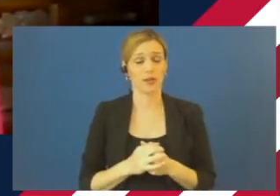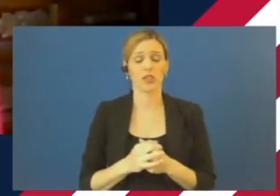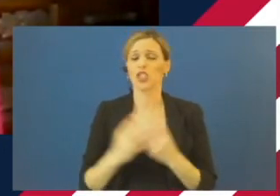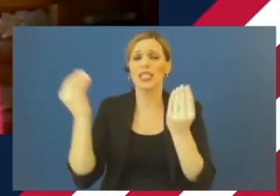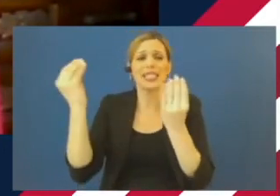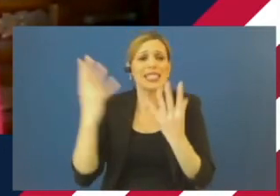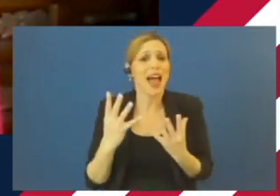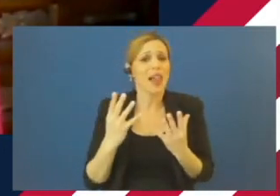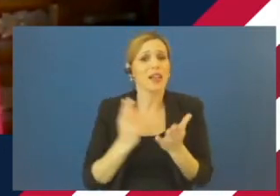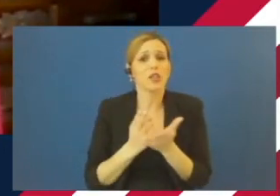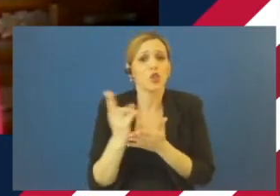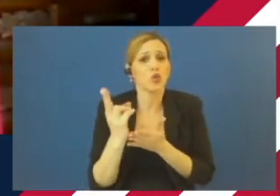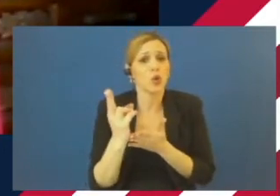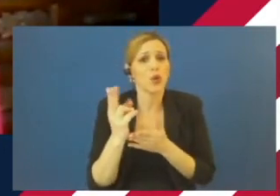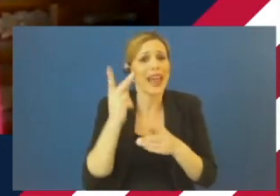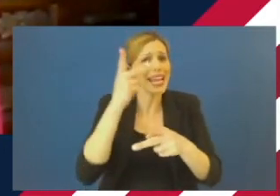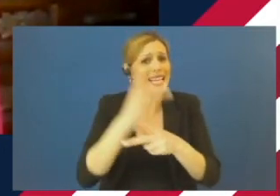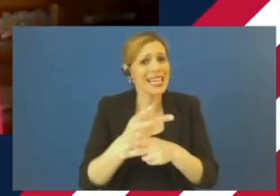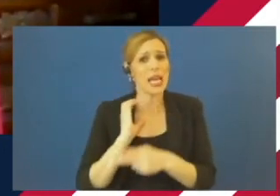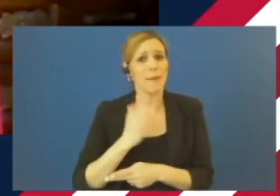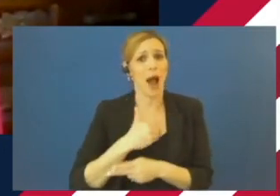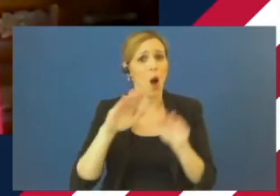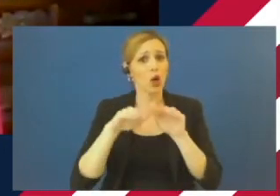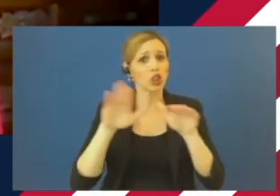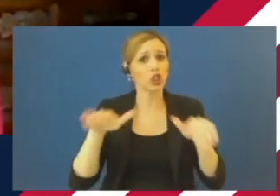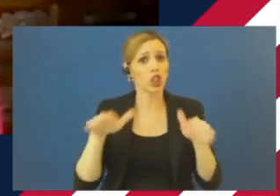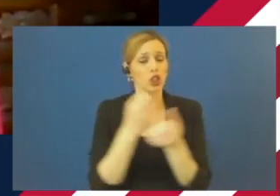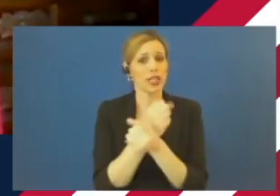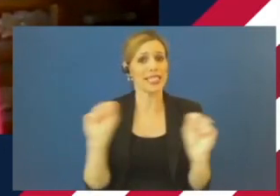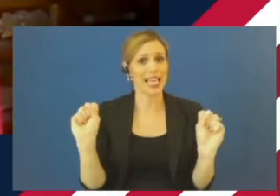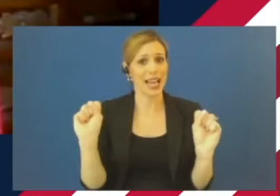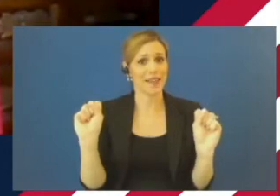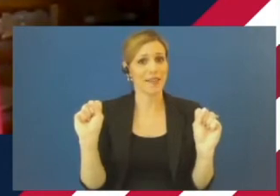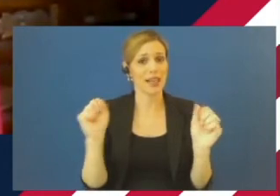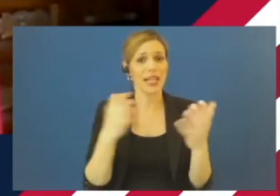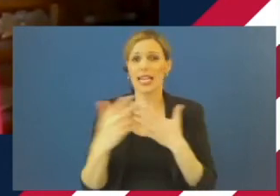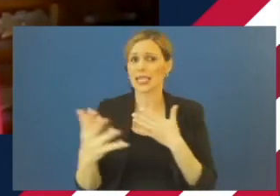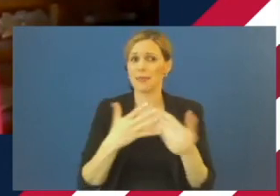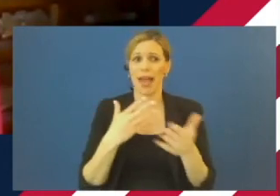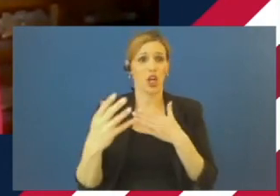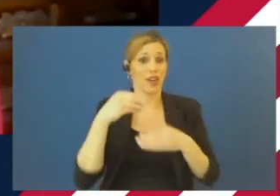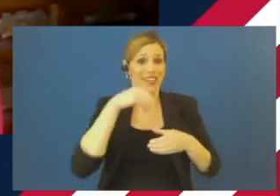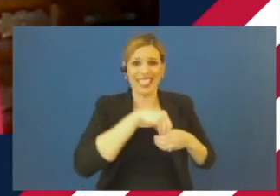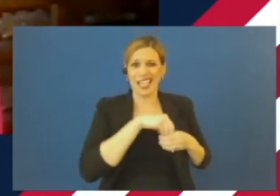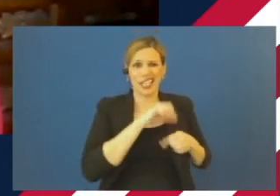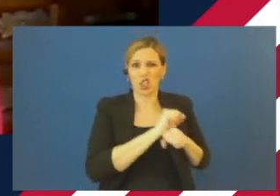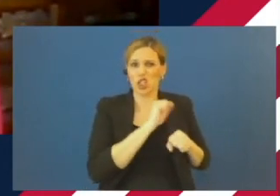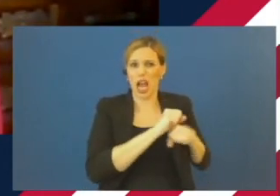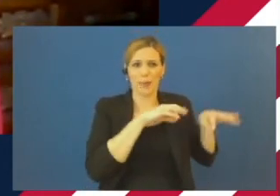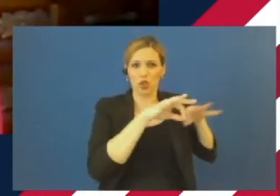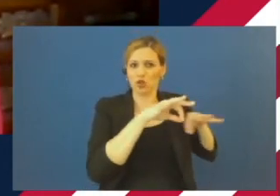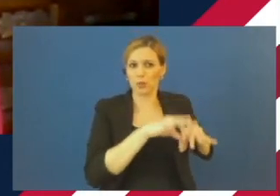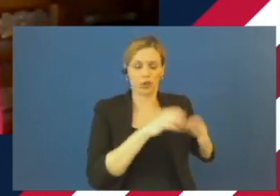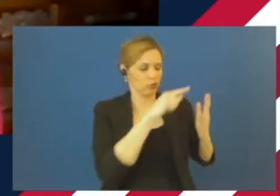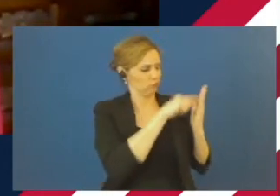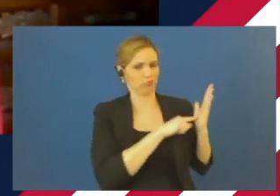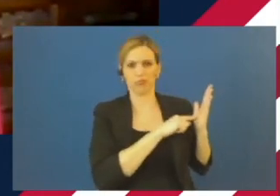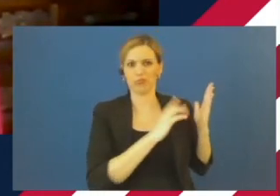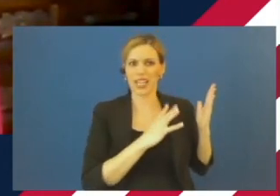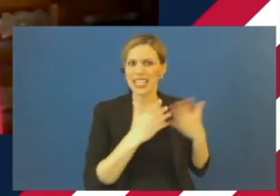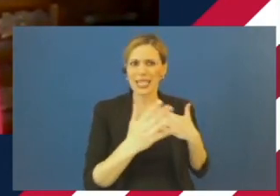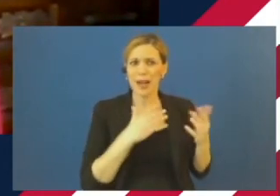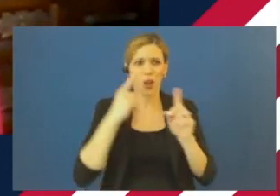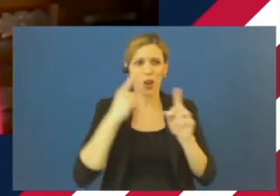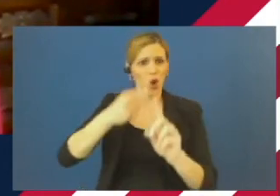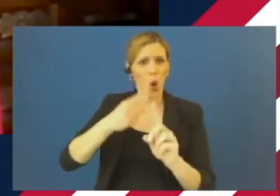safe. That's what we're charged with, whether it's written in our job descriptions or not. Schools are communities. It all starts